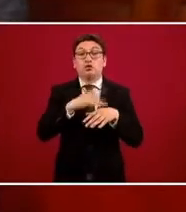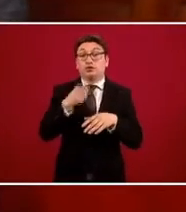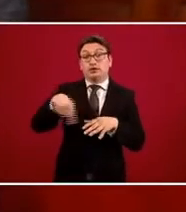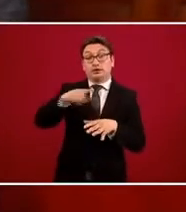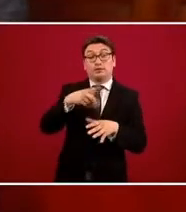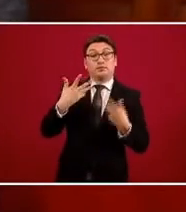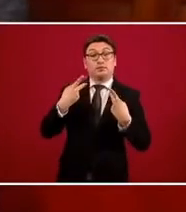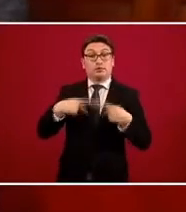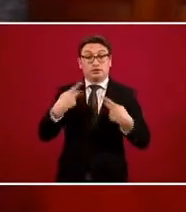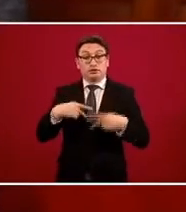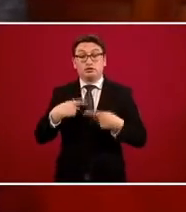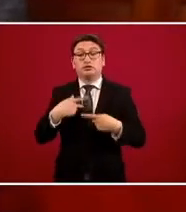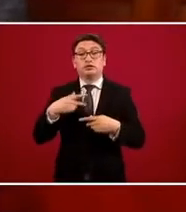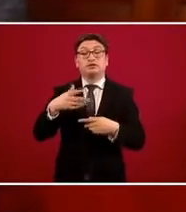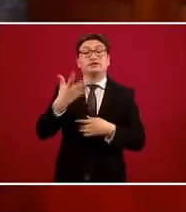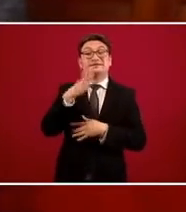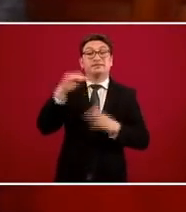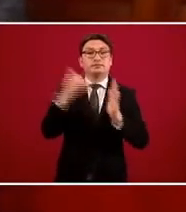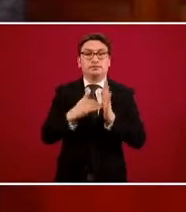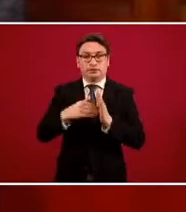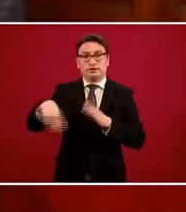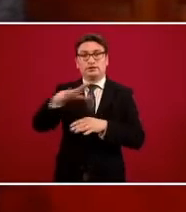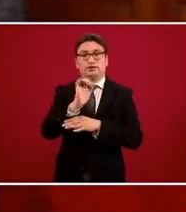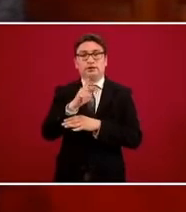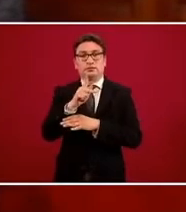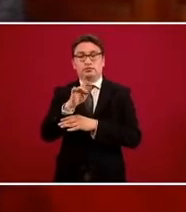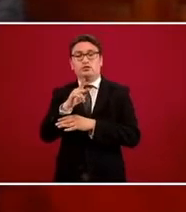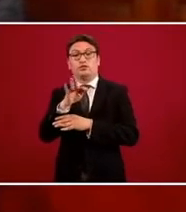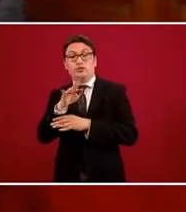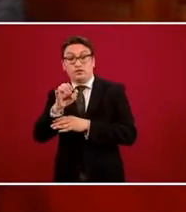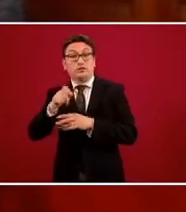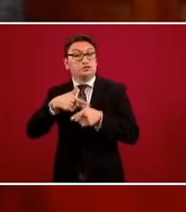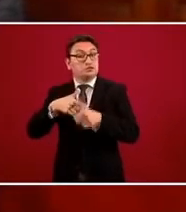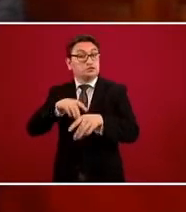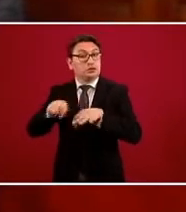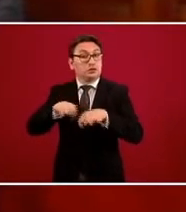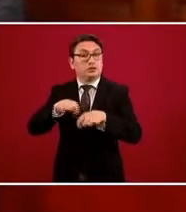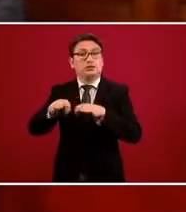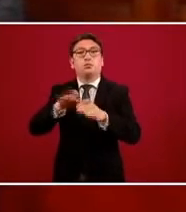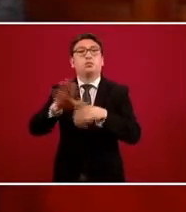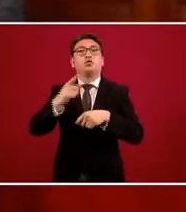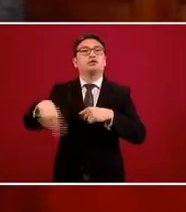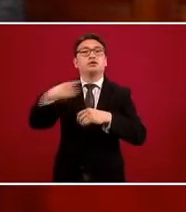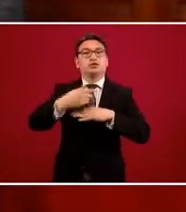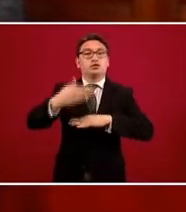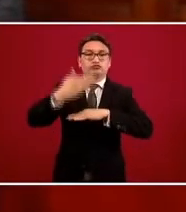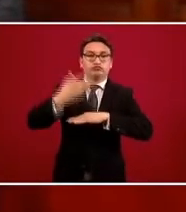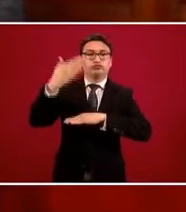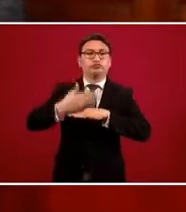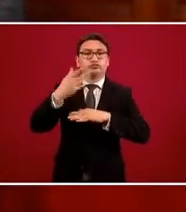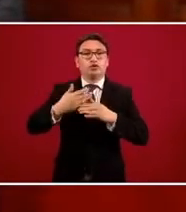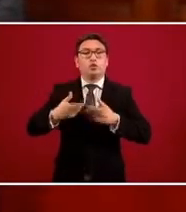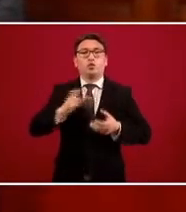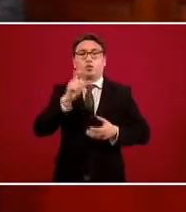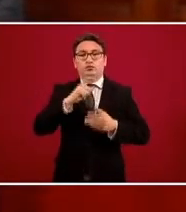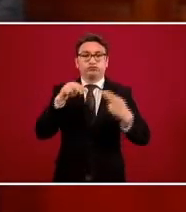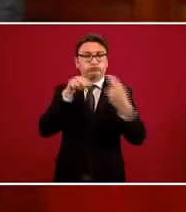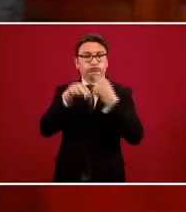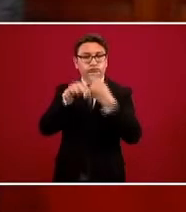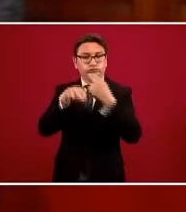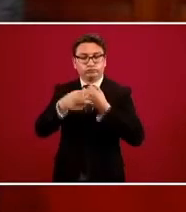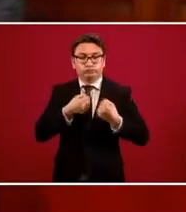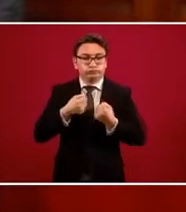will be adopting regarding the 10,000 workers of Capufe who are still operating